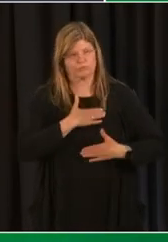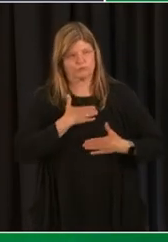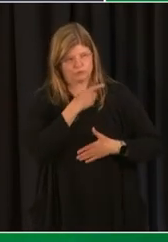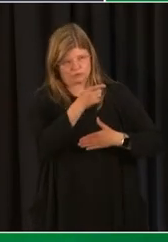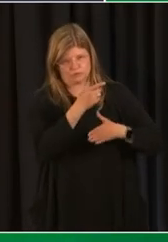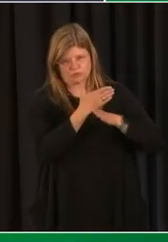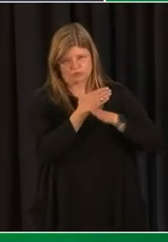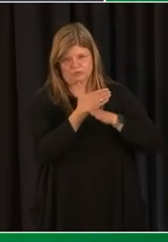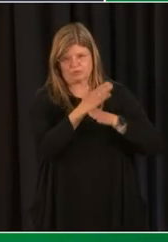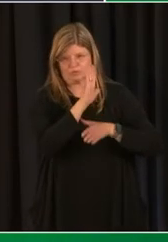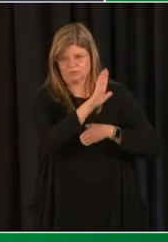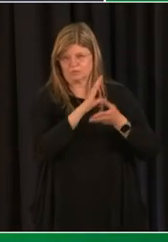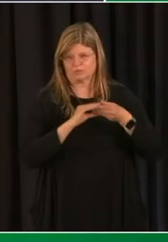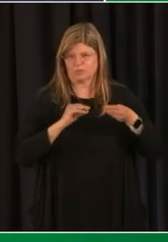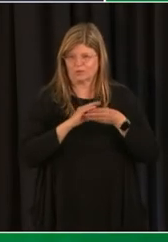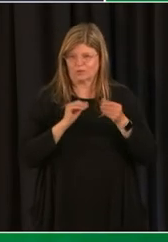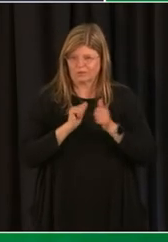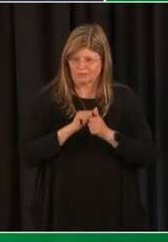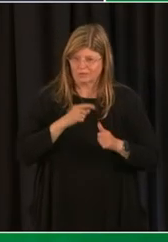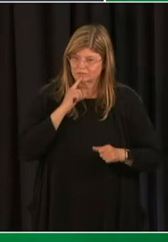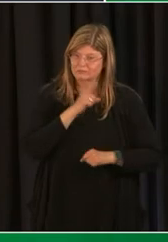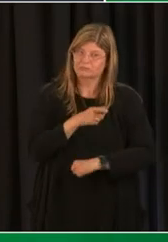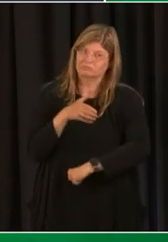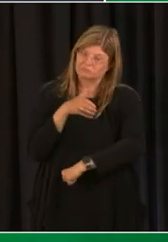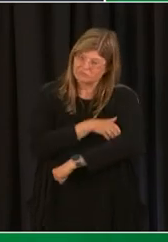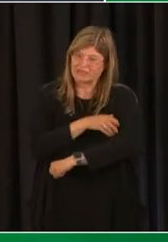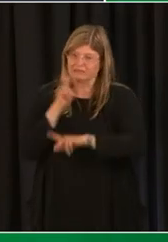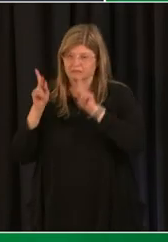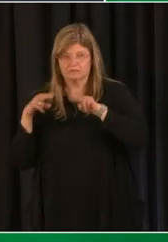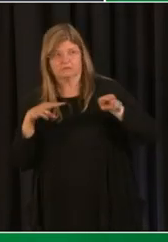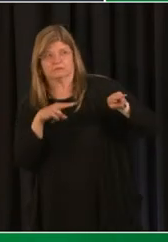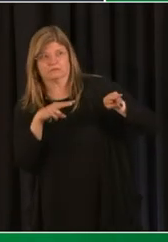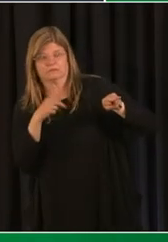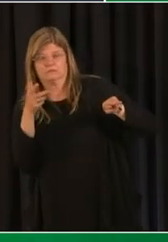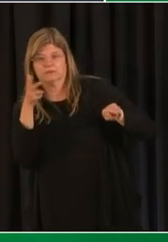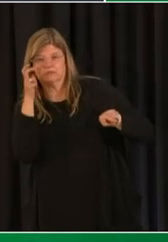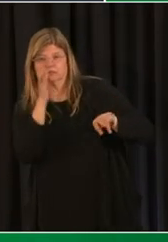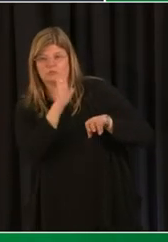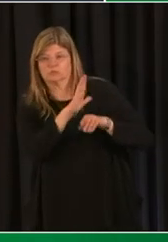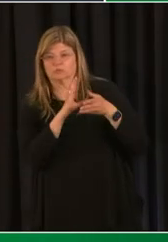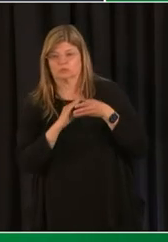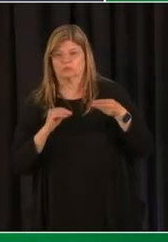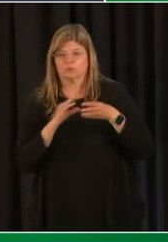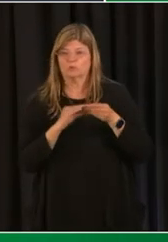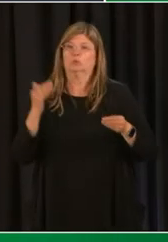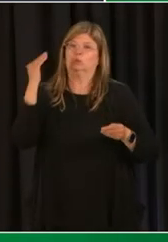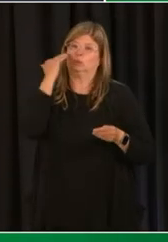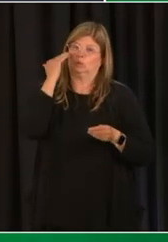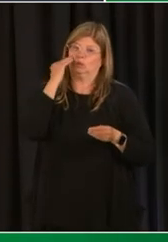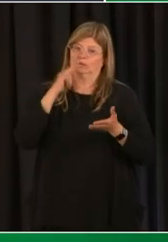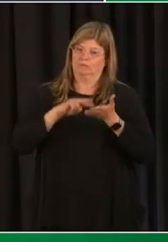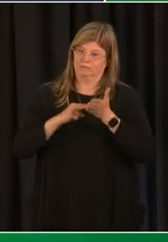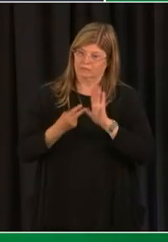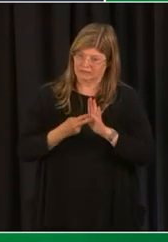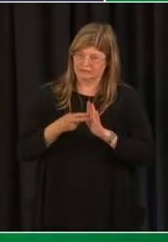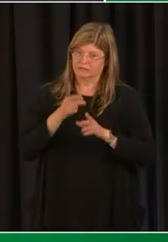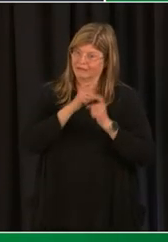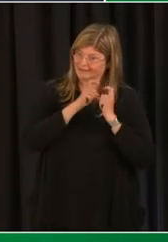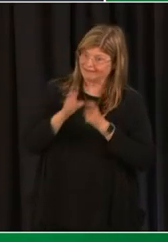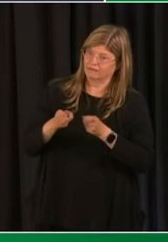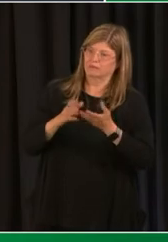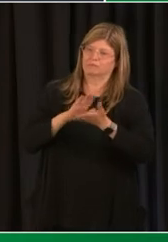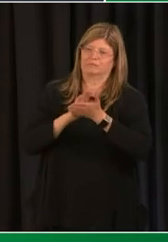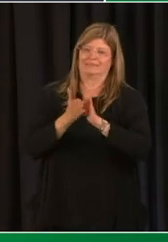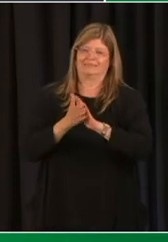your story again. It's powerful to hear it from you, and also to know that it gives you that peace of mind. So